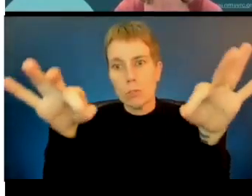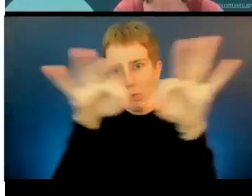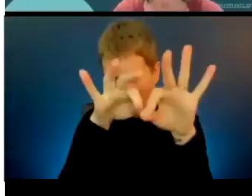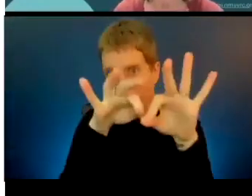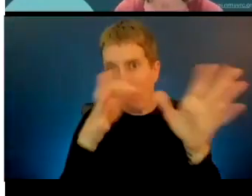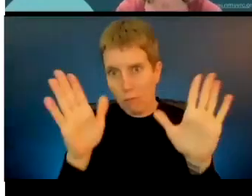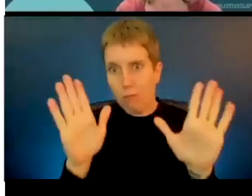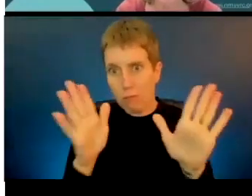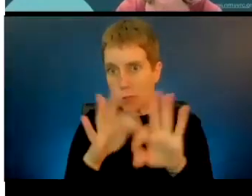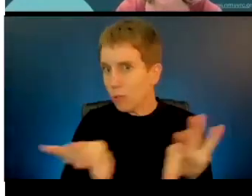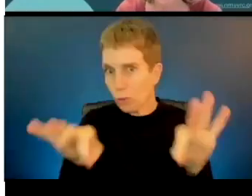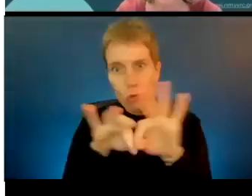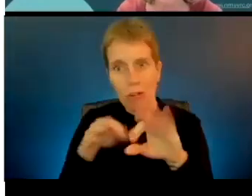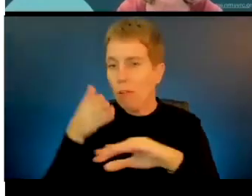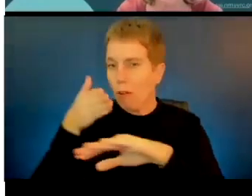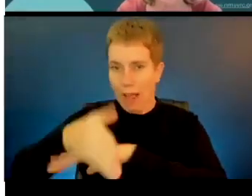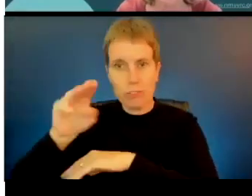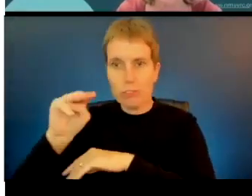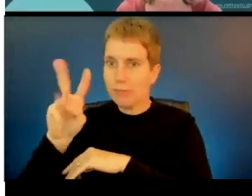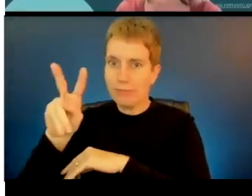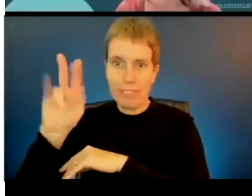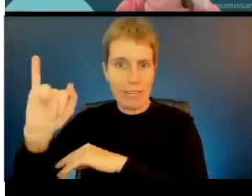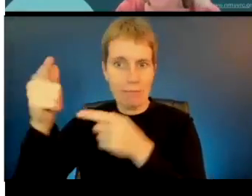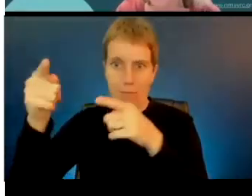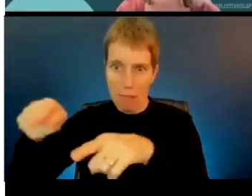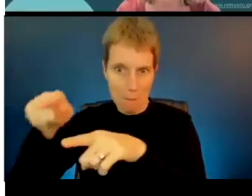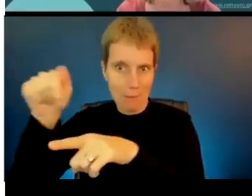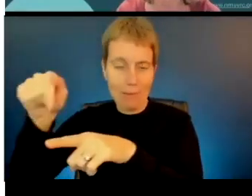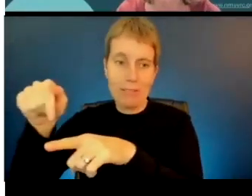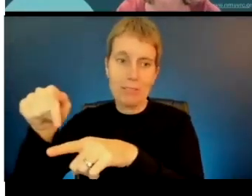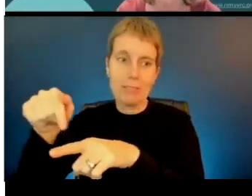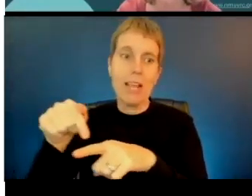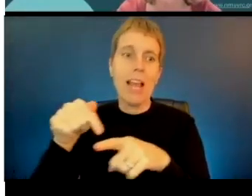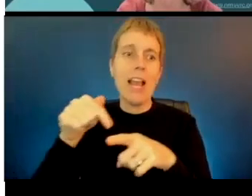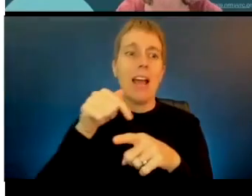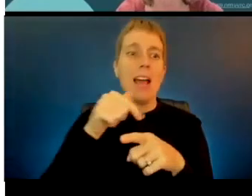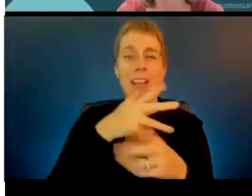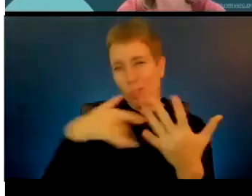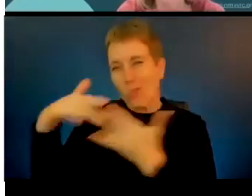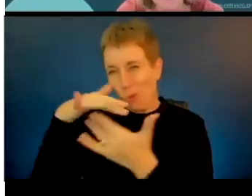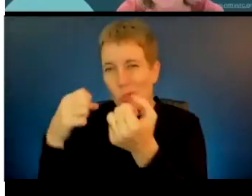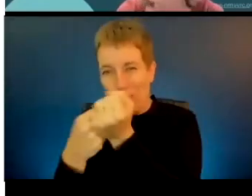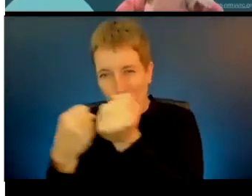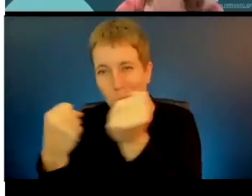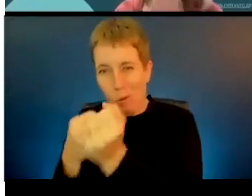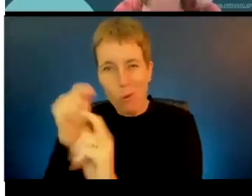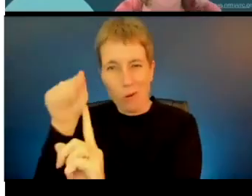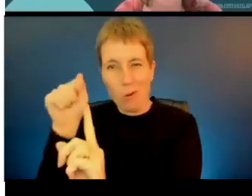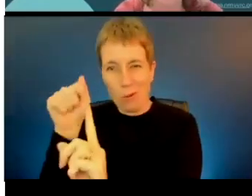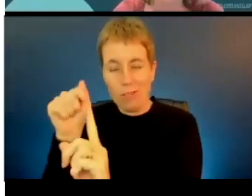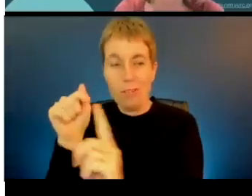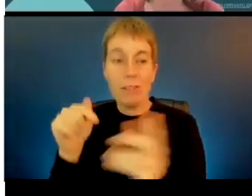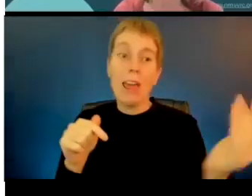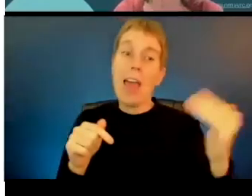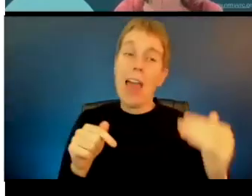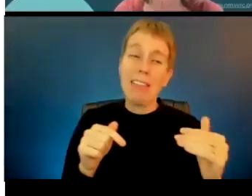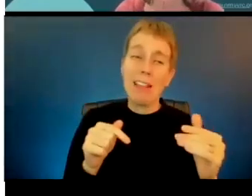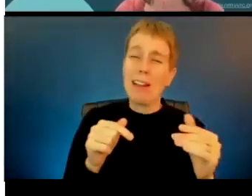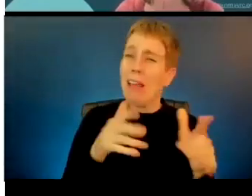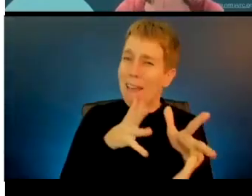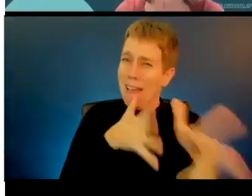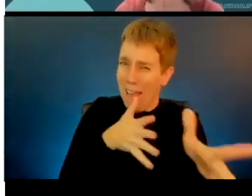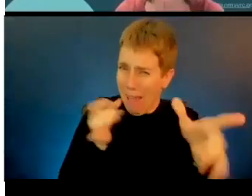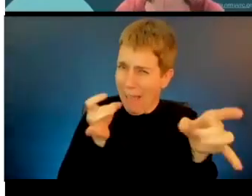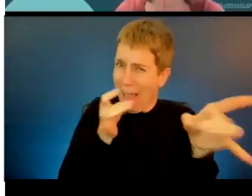event, as well as social support. And hate crime is a really kind of a unique type of event,